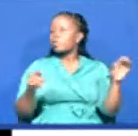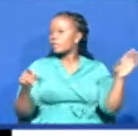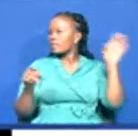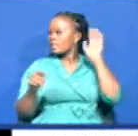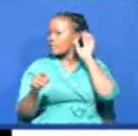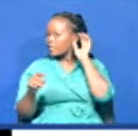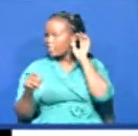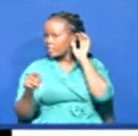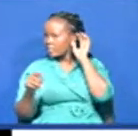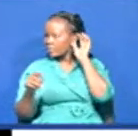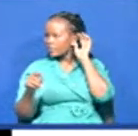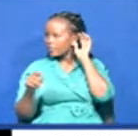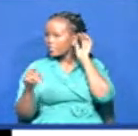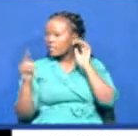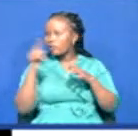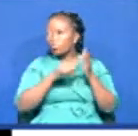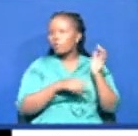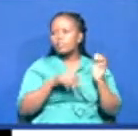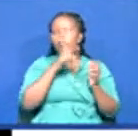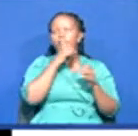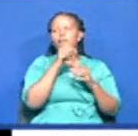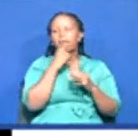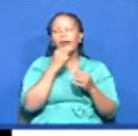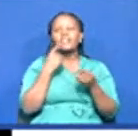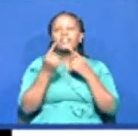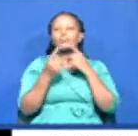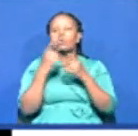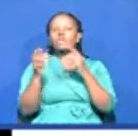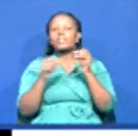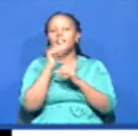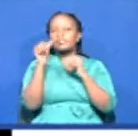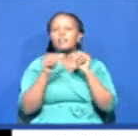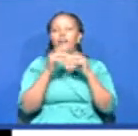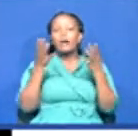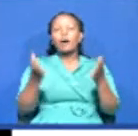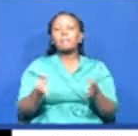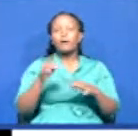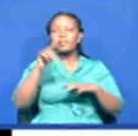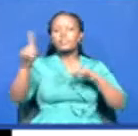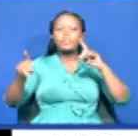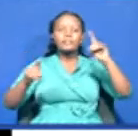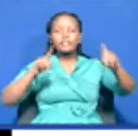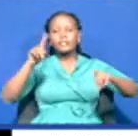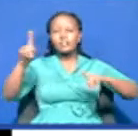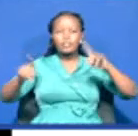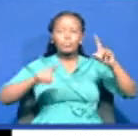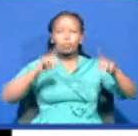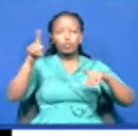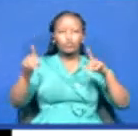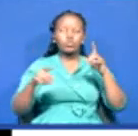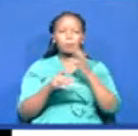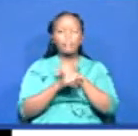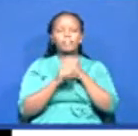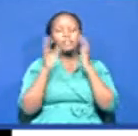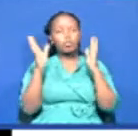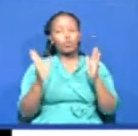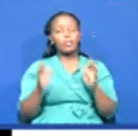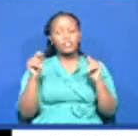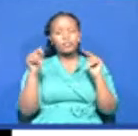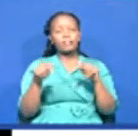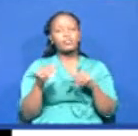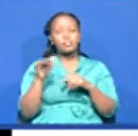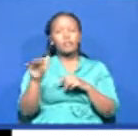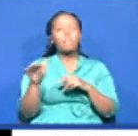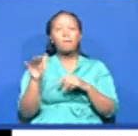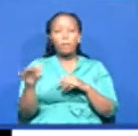what Mr. Okoton has to say in regard to the questions that are being posed by stakeholders this morning as